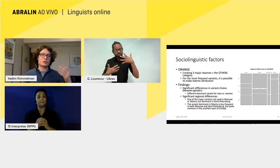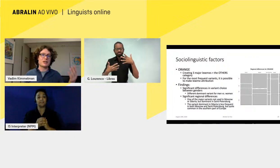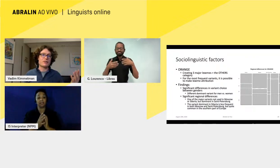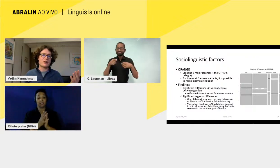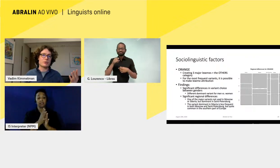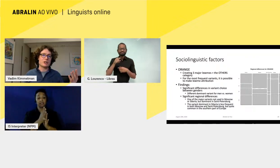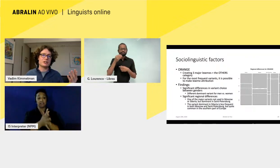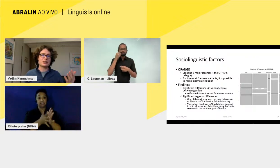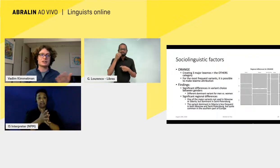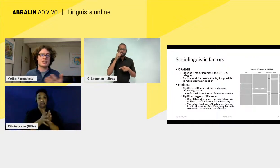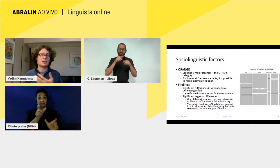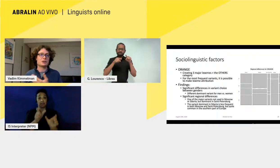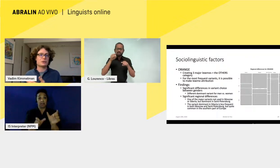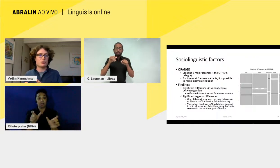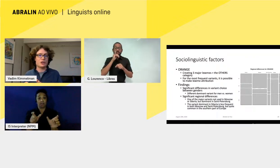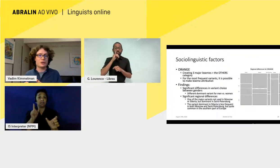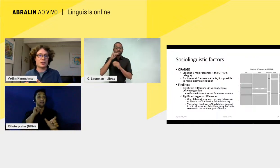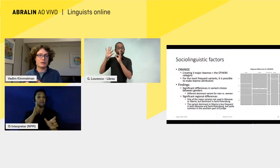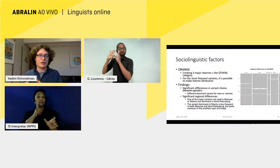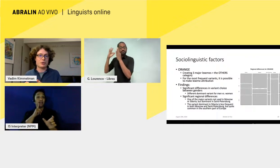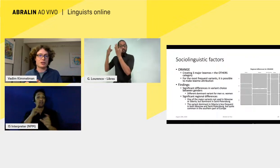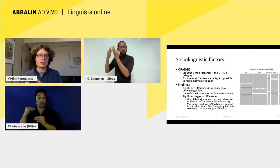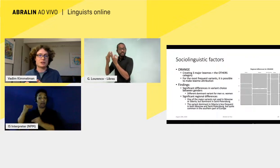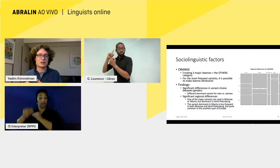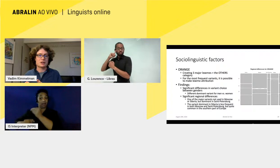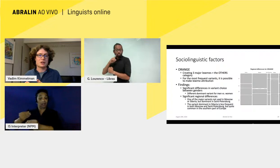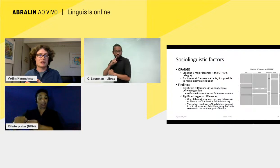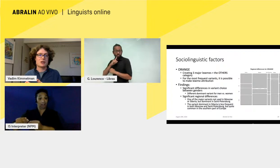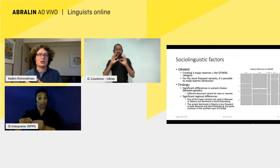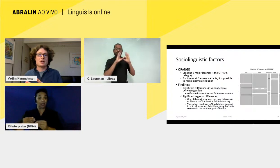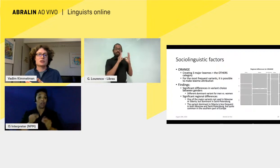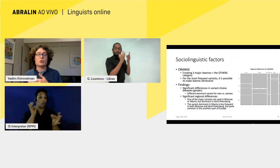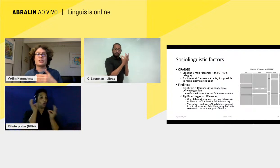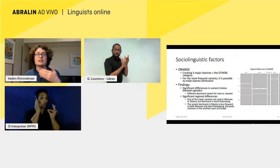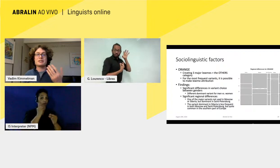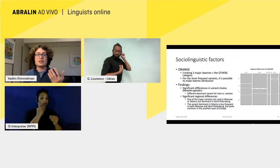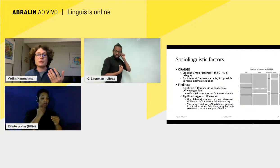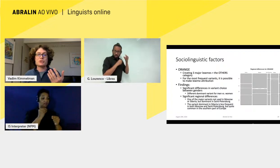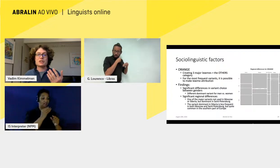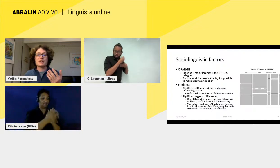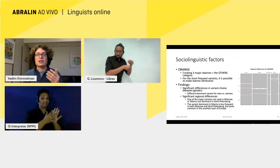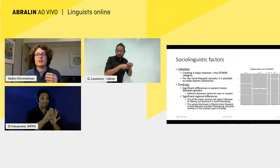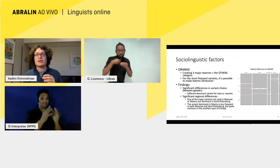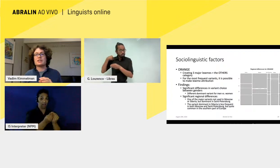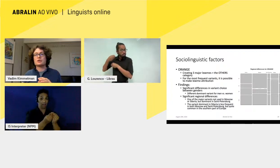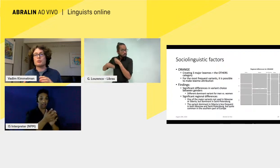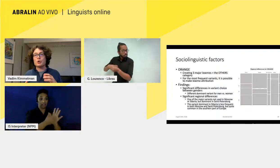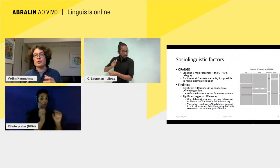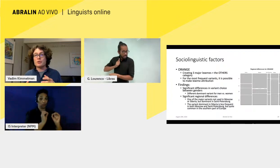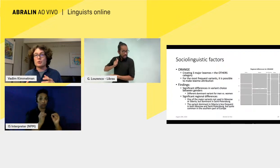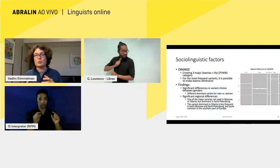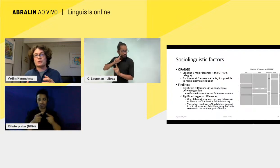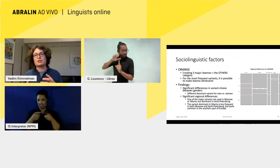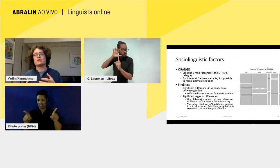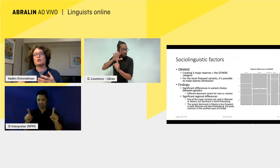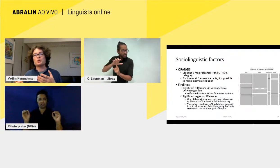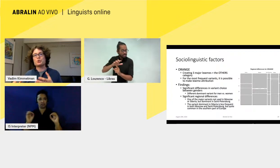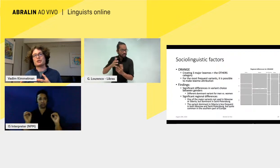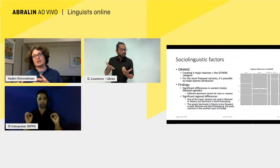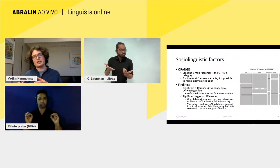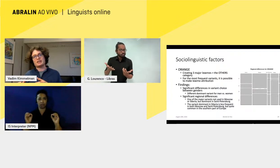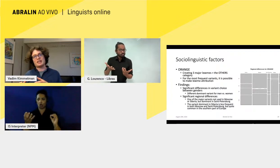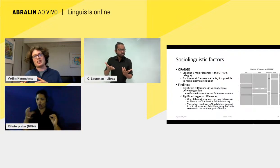signers from deaf families and signers from hearing families. So it seems that both